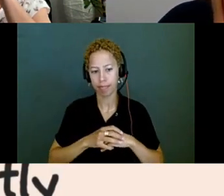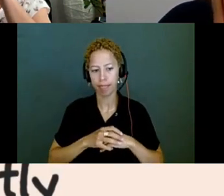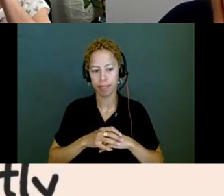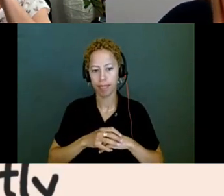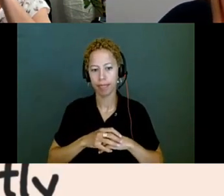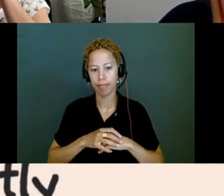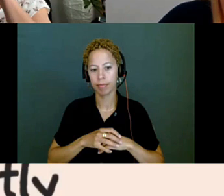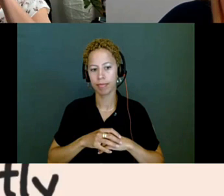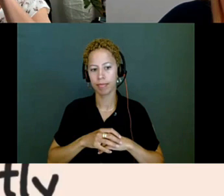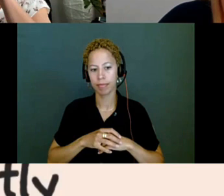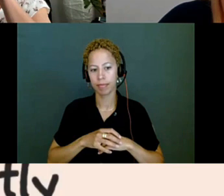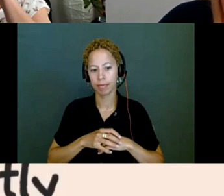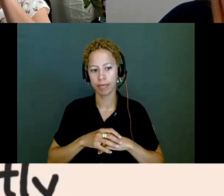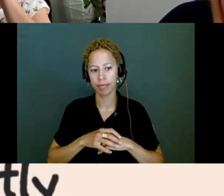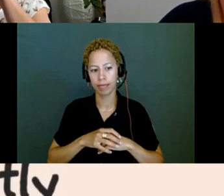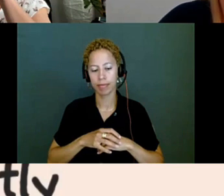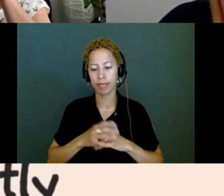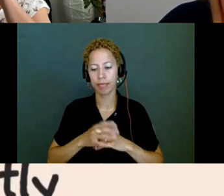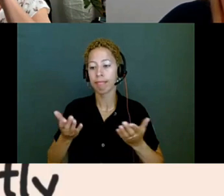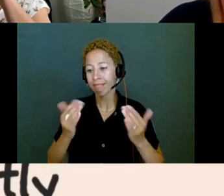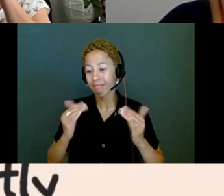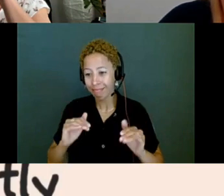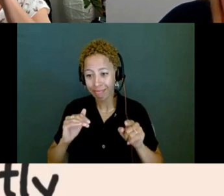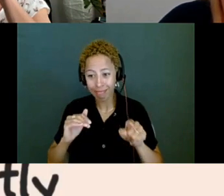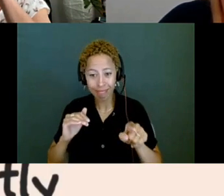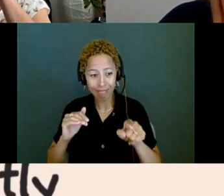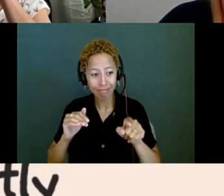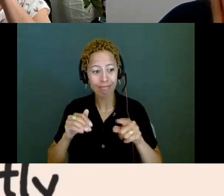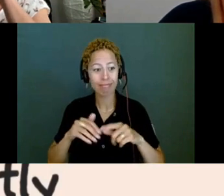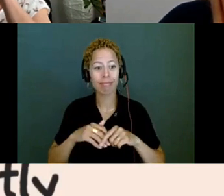The next thing with learners is